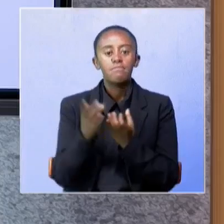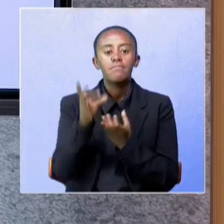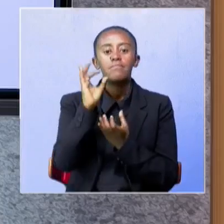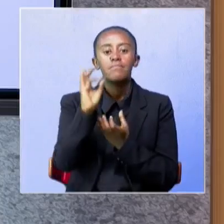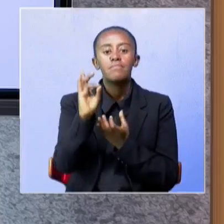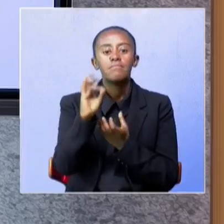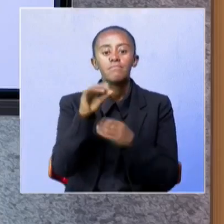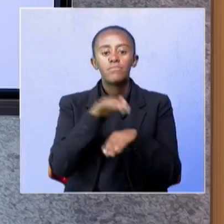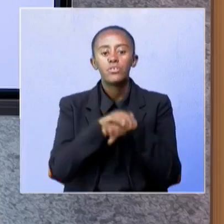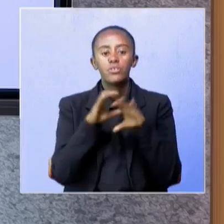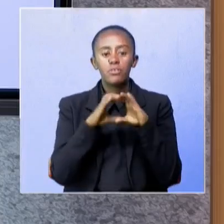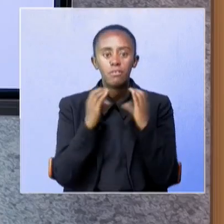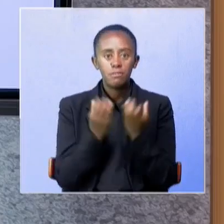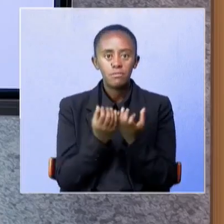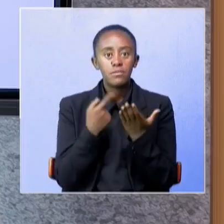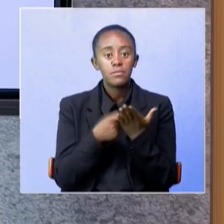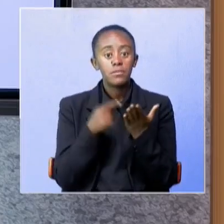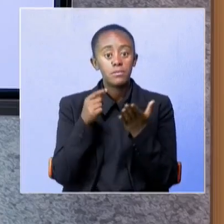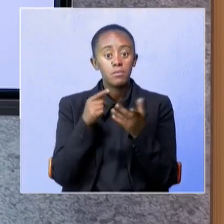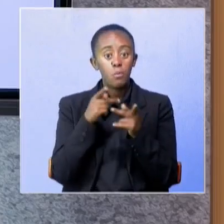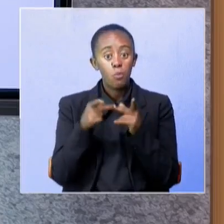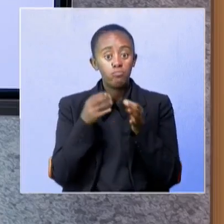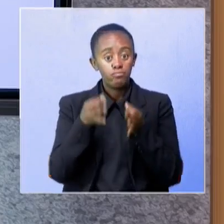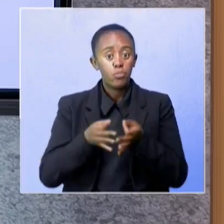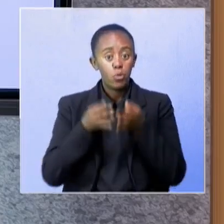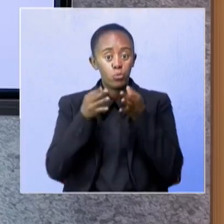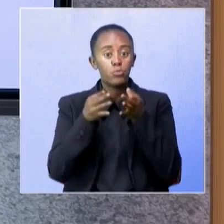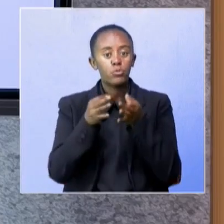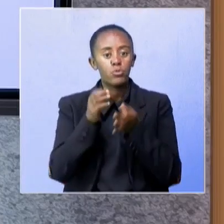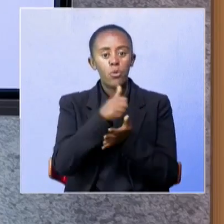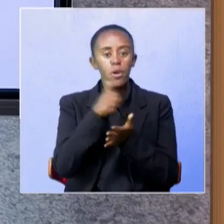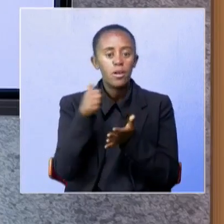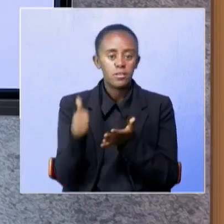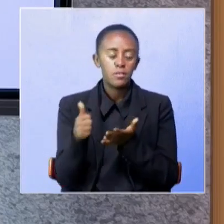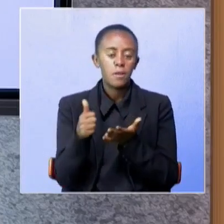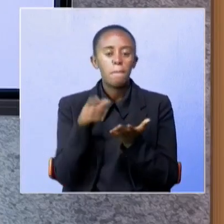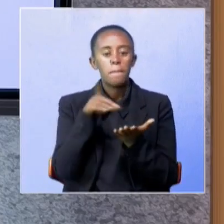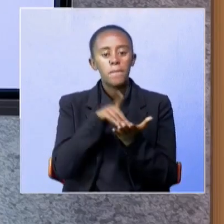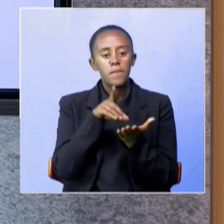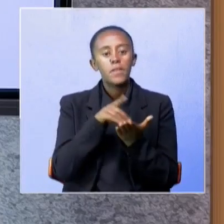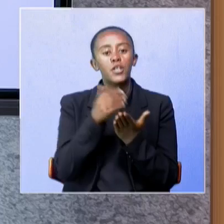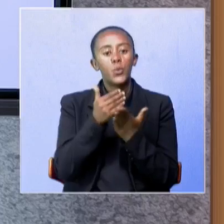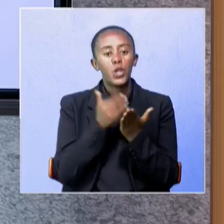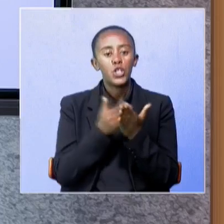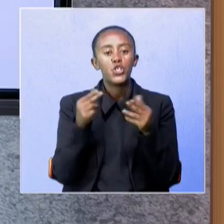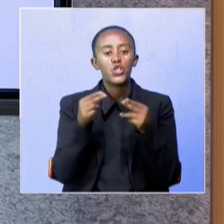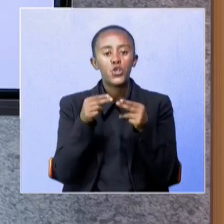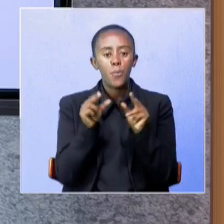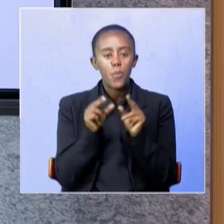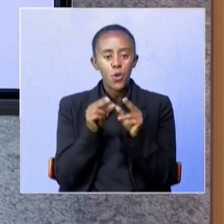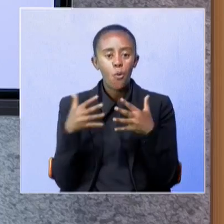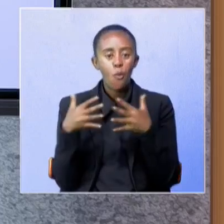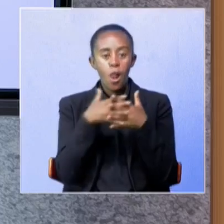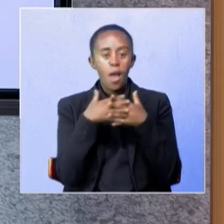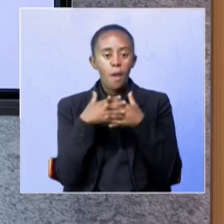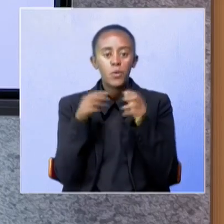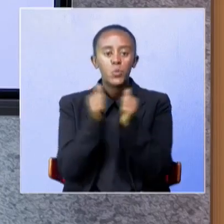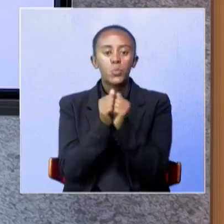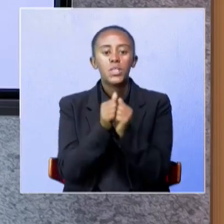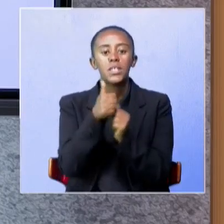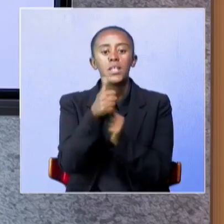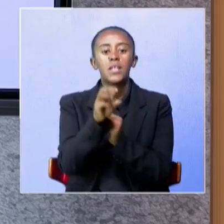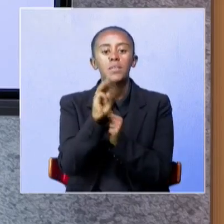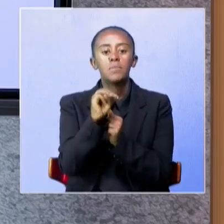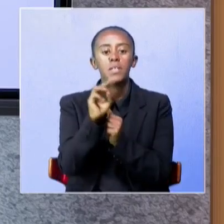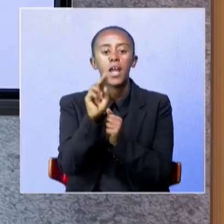class. This class is brought to you by Addis Ababa City Education Bureau in collaboration with Addis